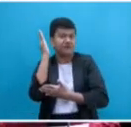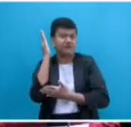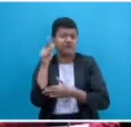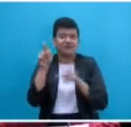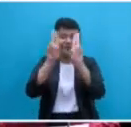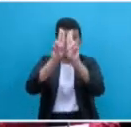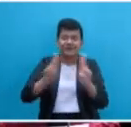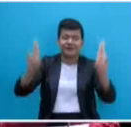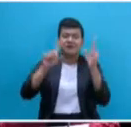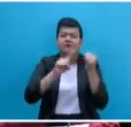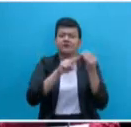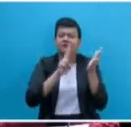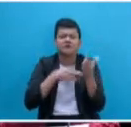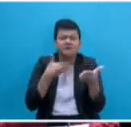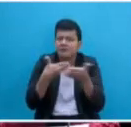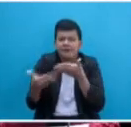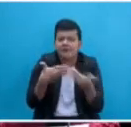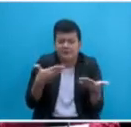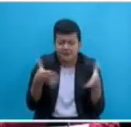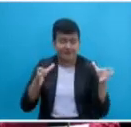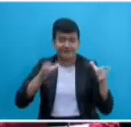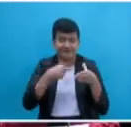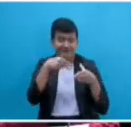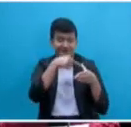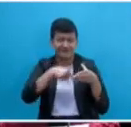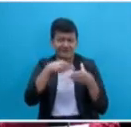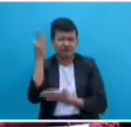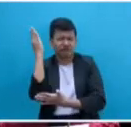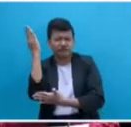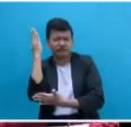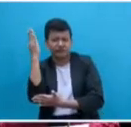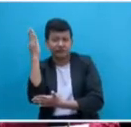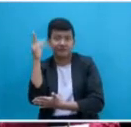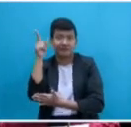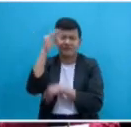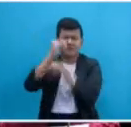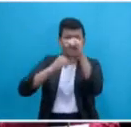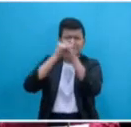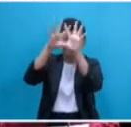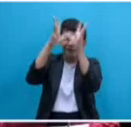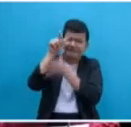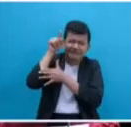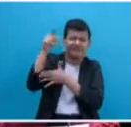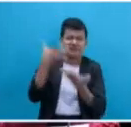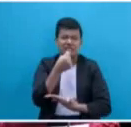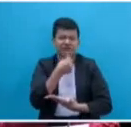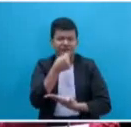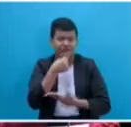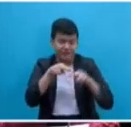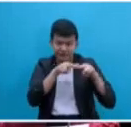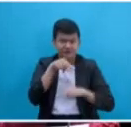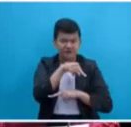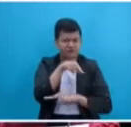no matter how grand sounding our delegates may be on the international stage, we in Fiji know better.